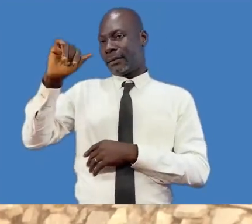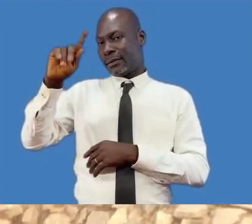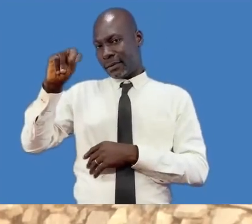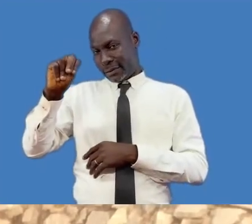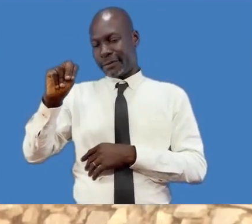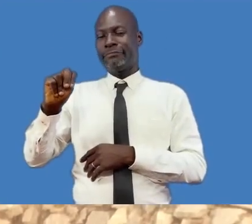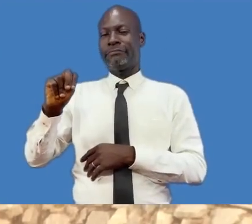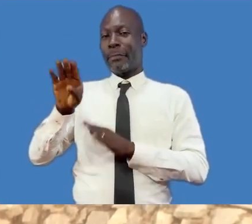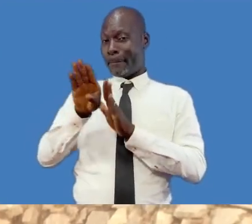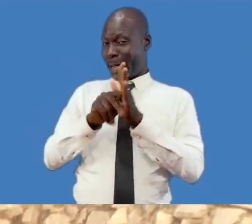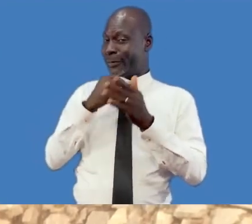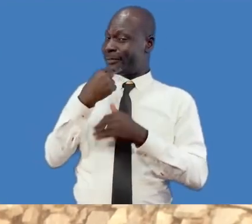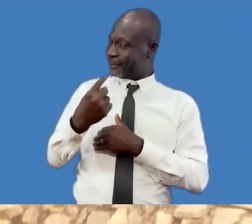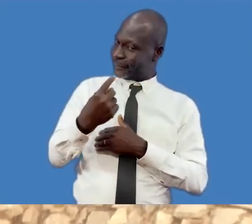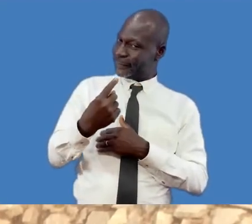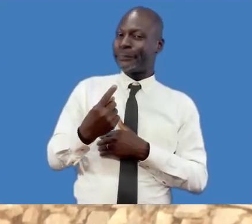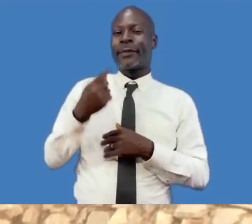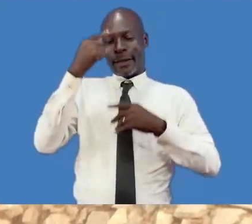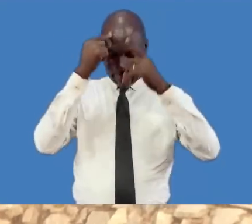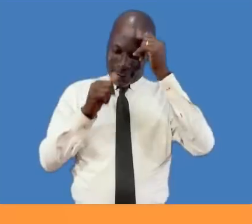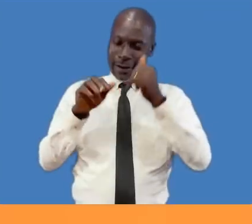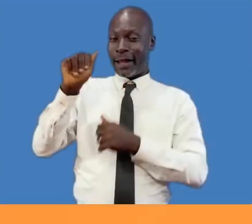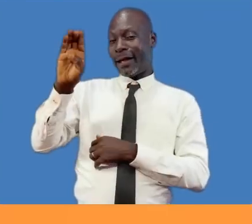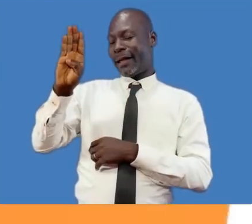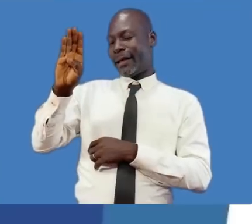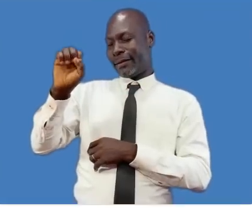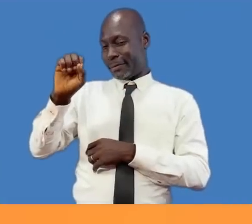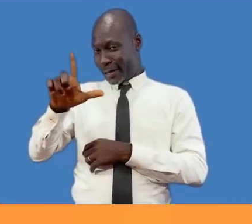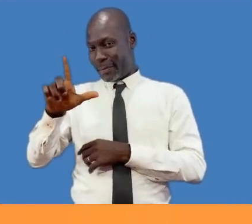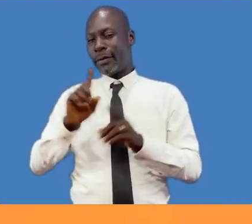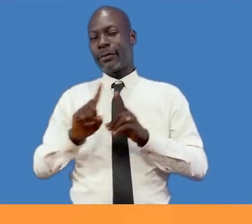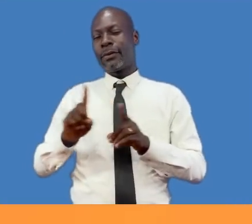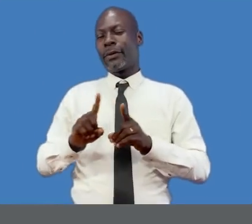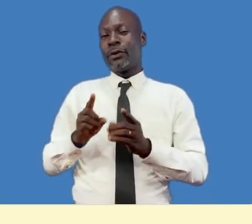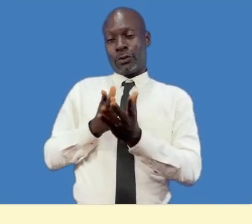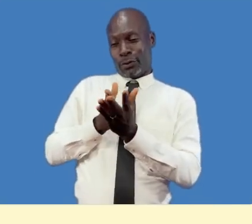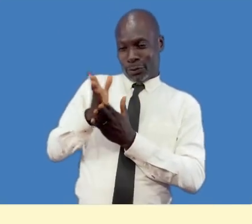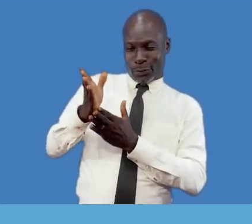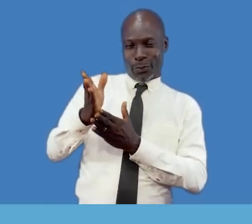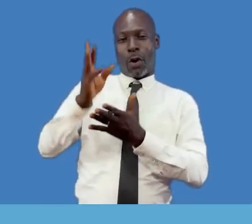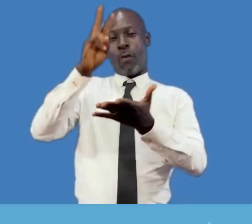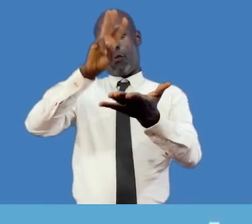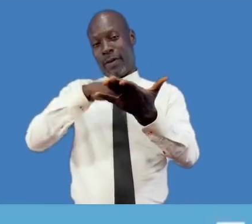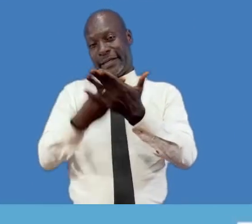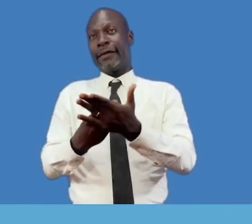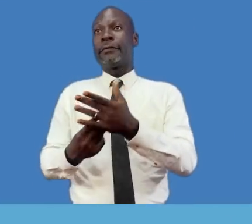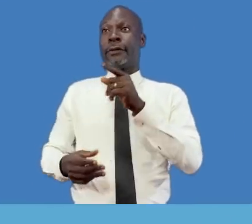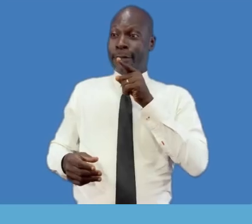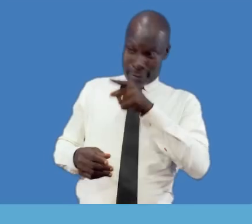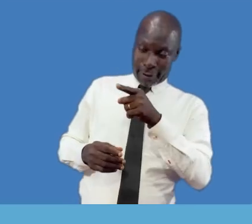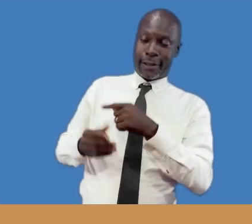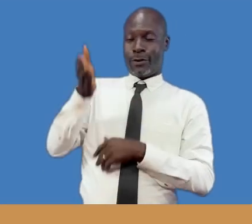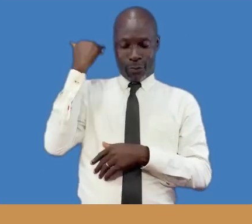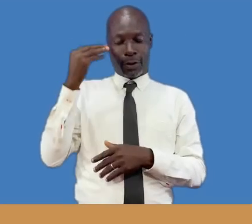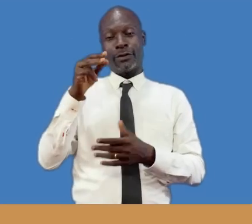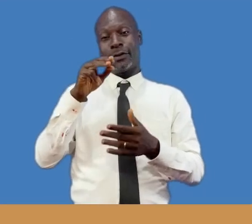say. Enam se Abel eyɛ sa enti no through that he obtained witness that he was righteous. Ye ka so bi